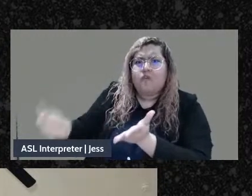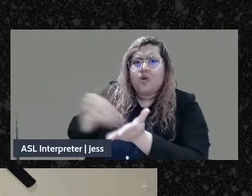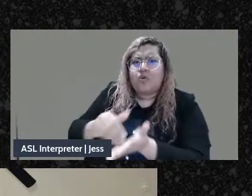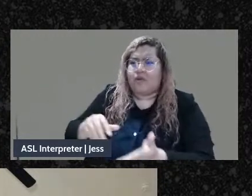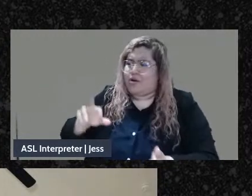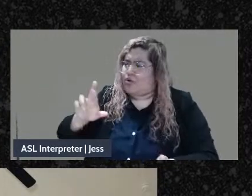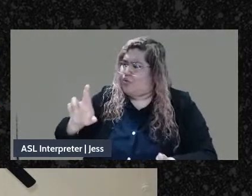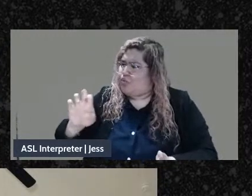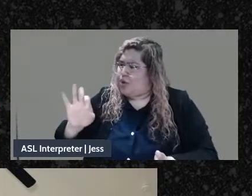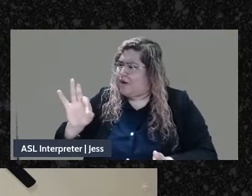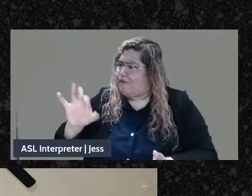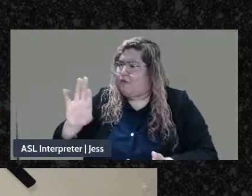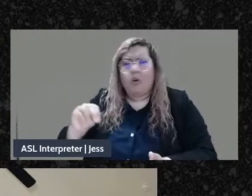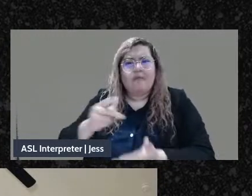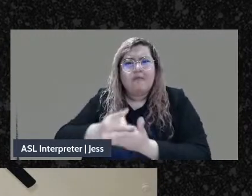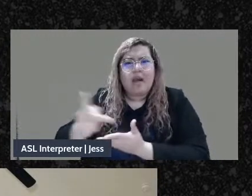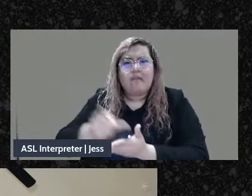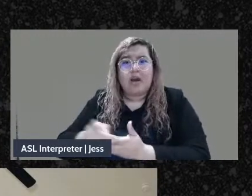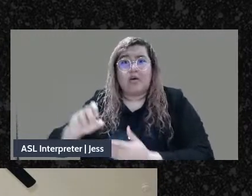working